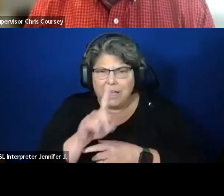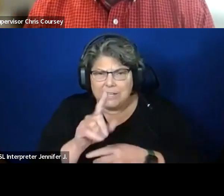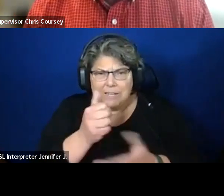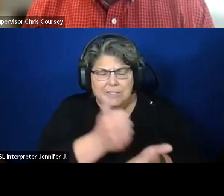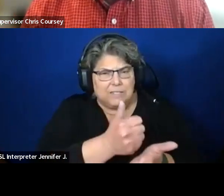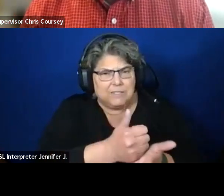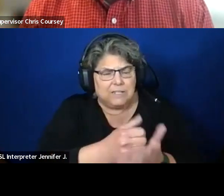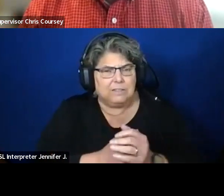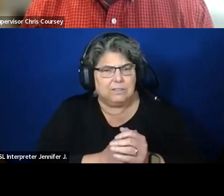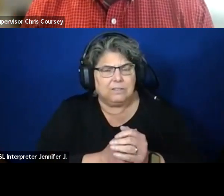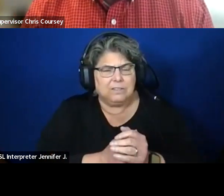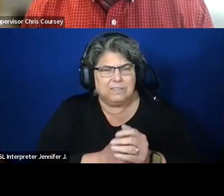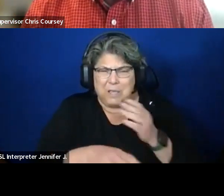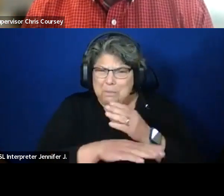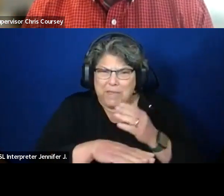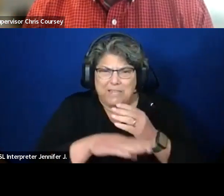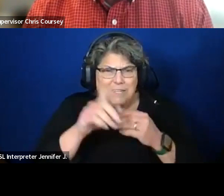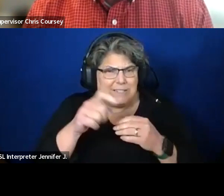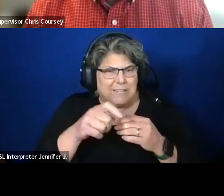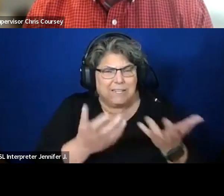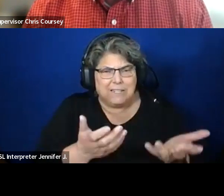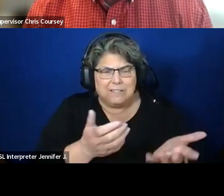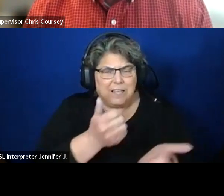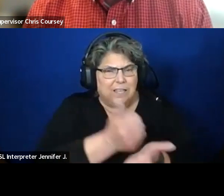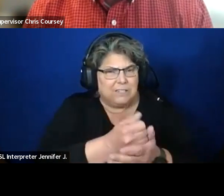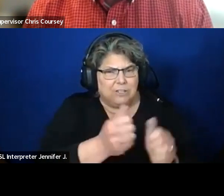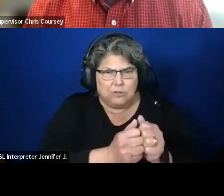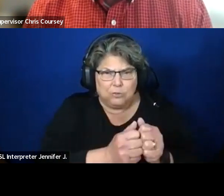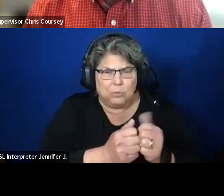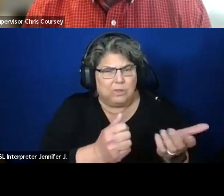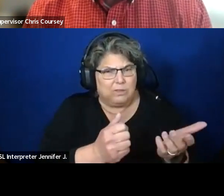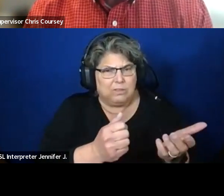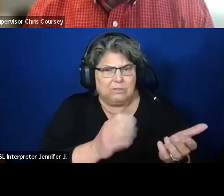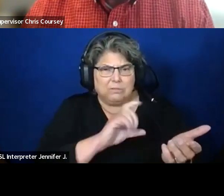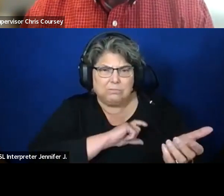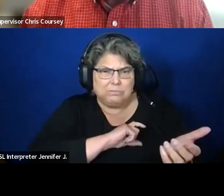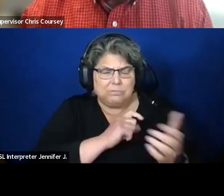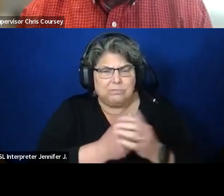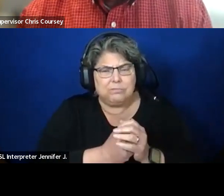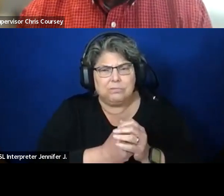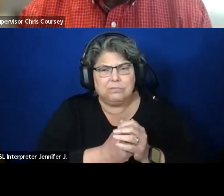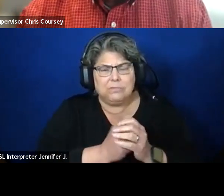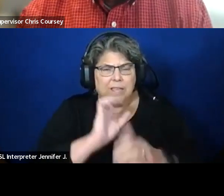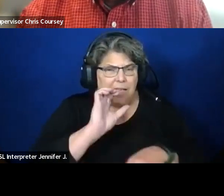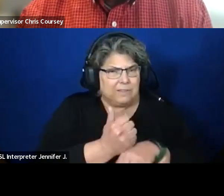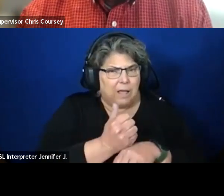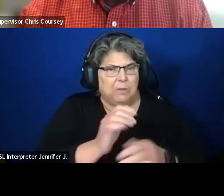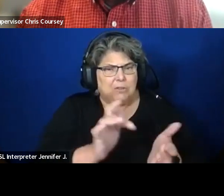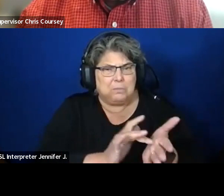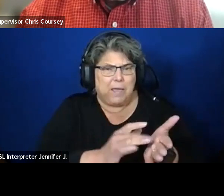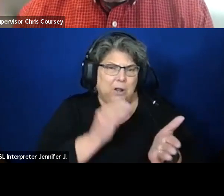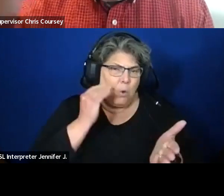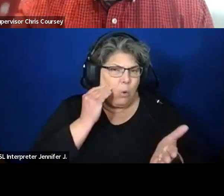assistance, basic needs, assistance with law enforcement. Established medical homes may